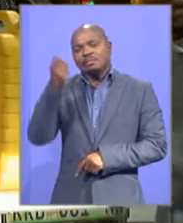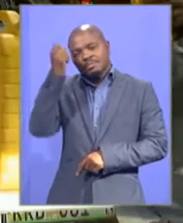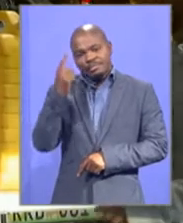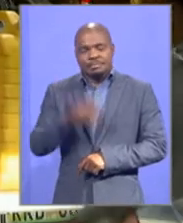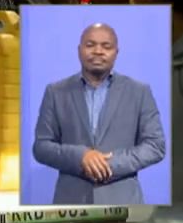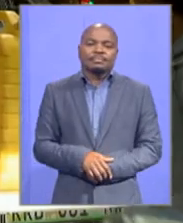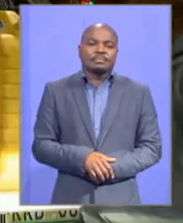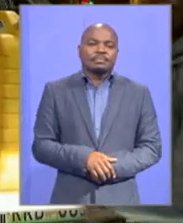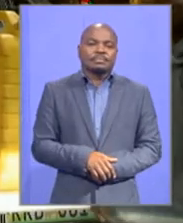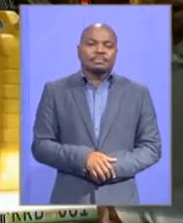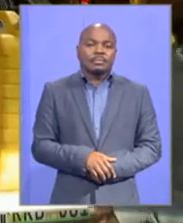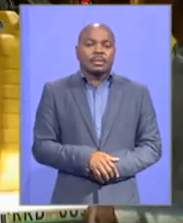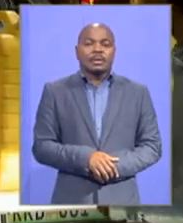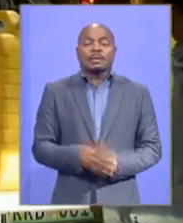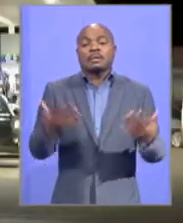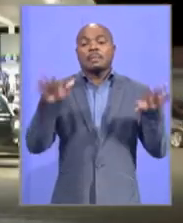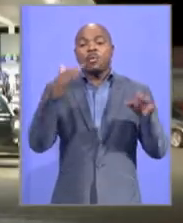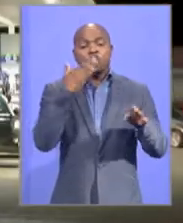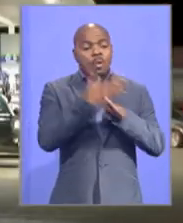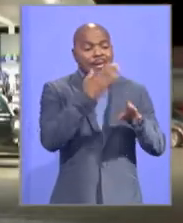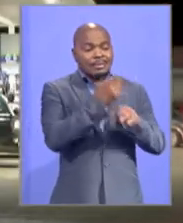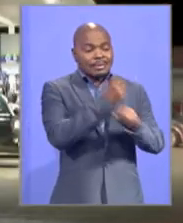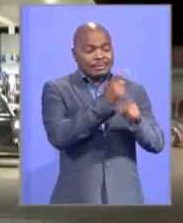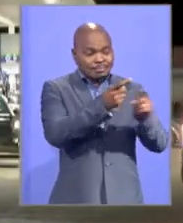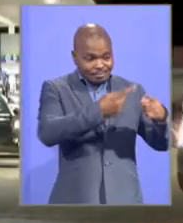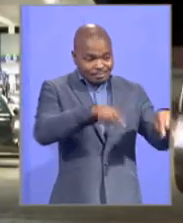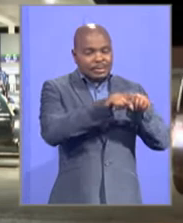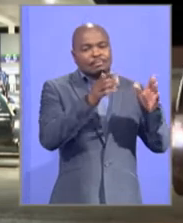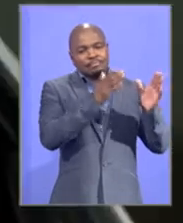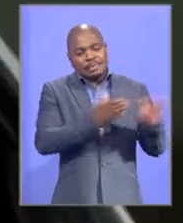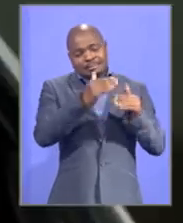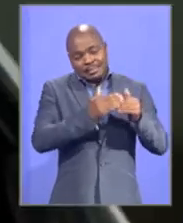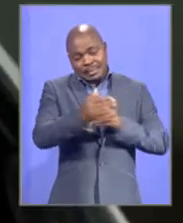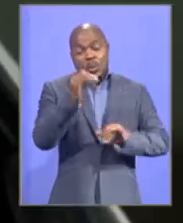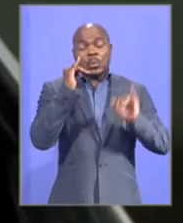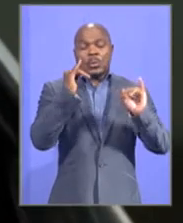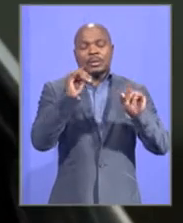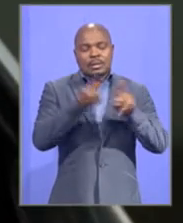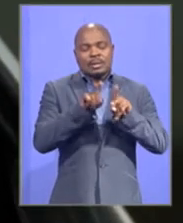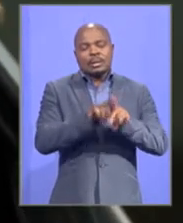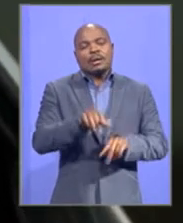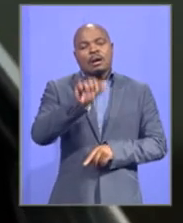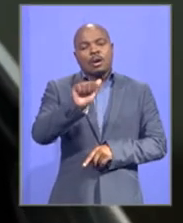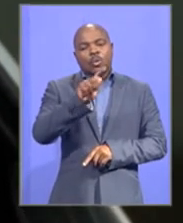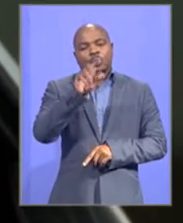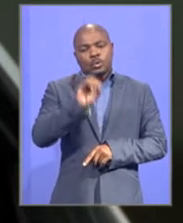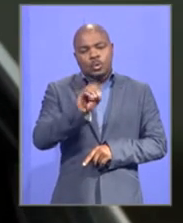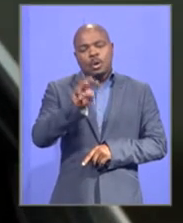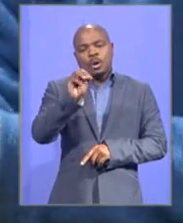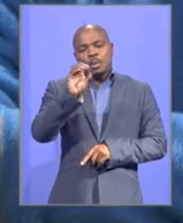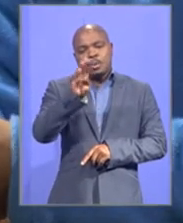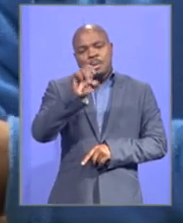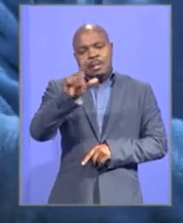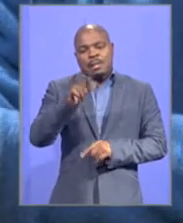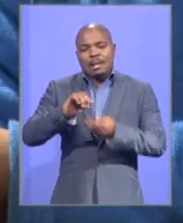areas. Jaaka badiri ba dipalangwa tsa botlhe ba ipakanyetsa dinako tse di thata, Automobile Association ya re manokonoko